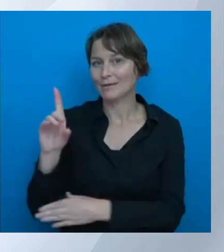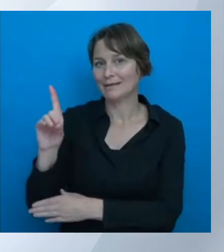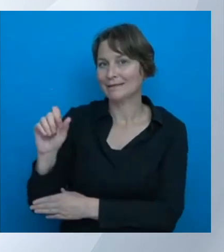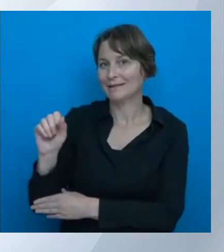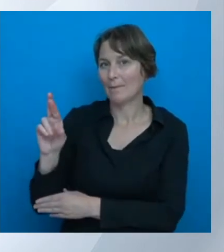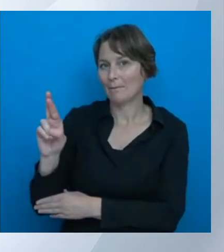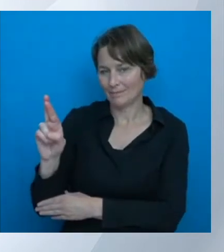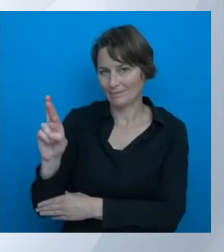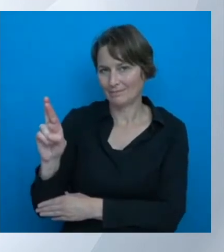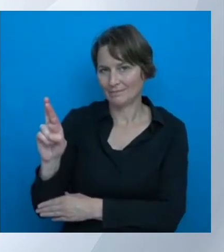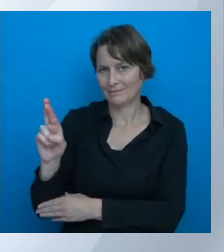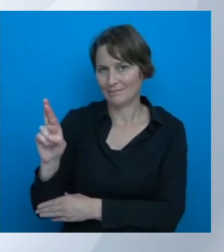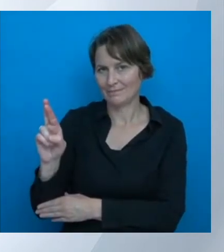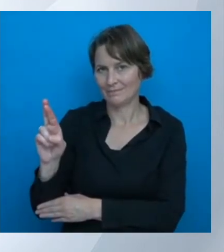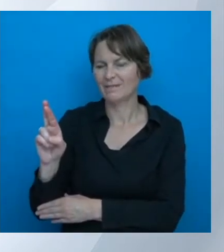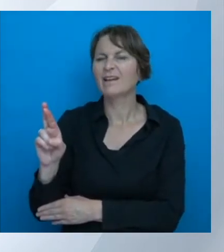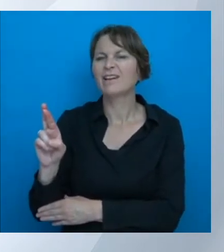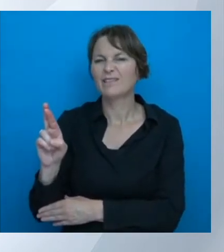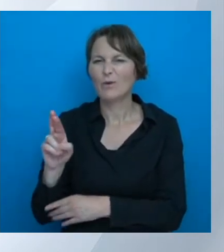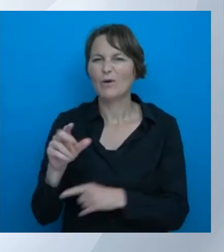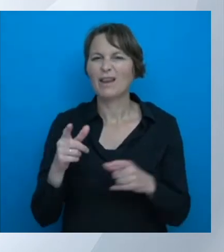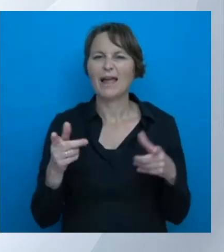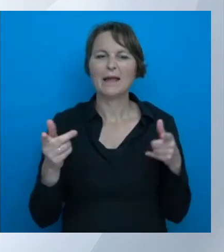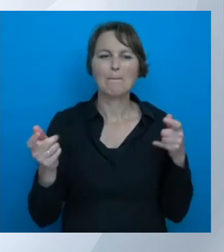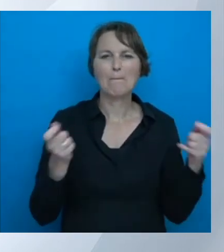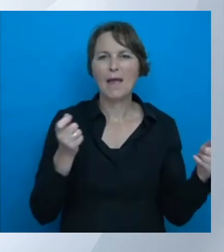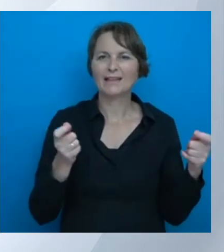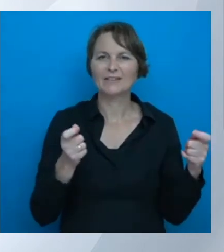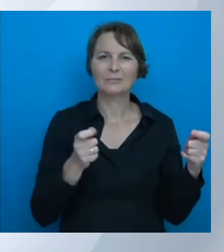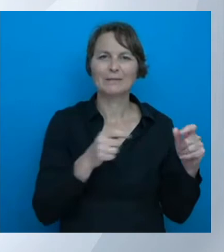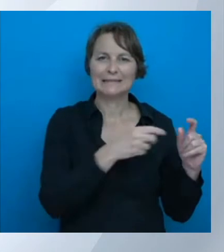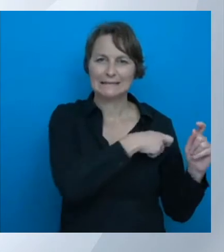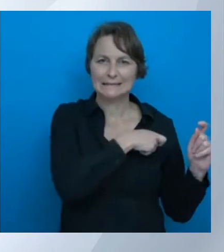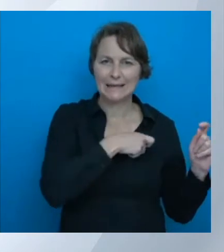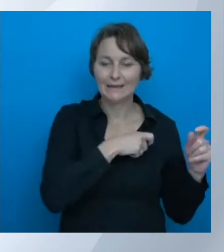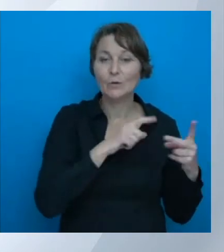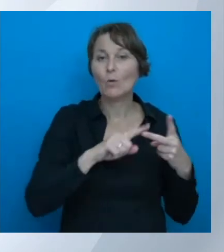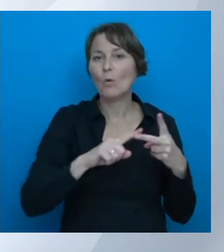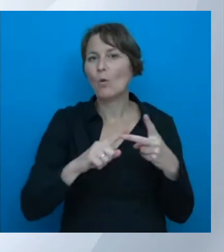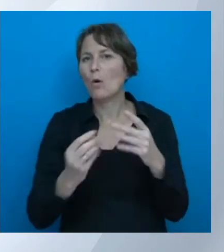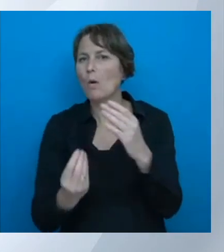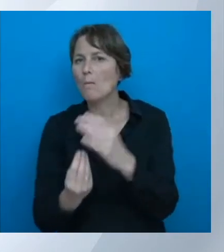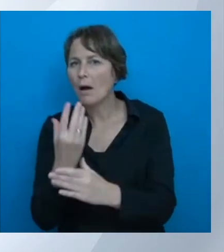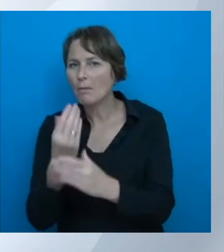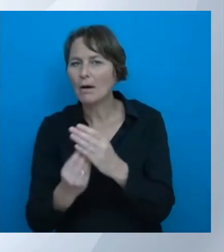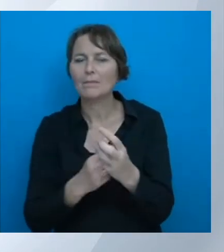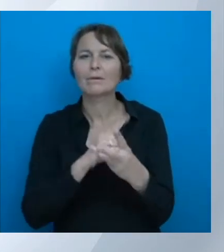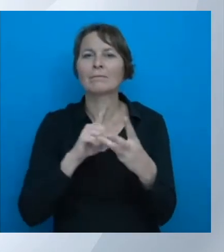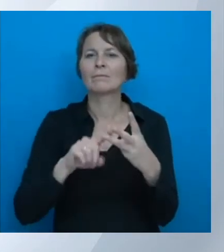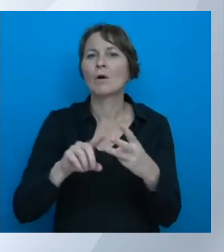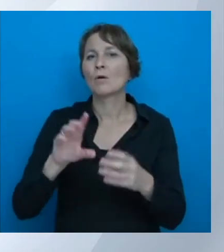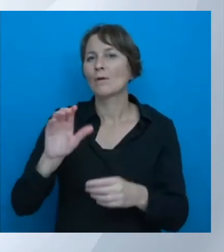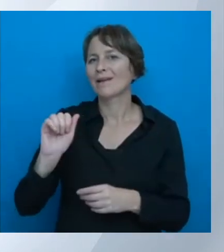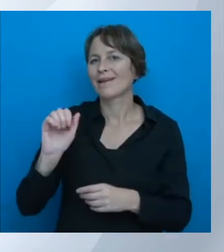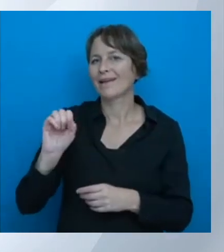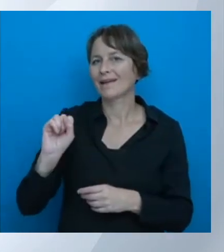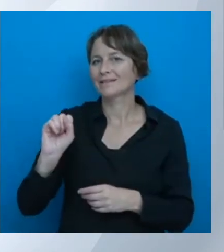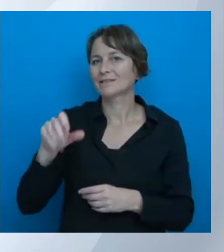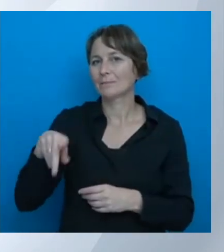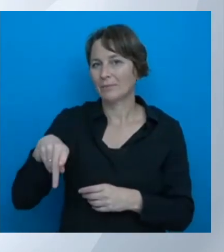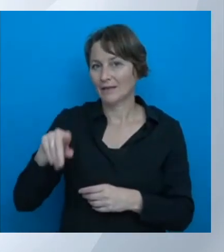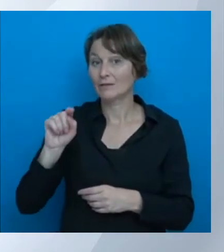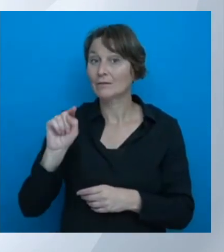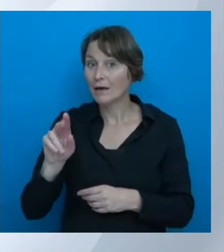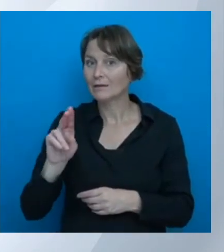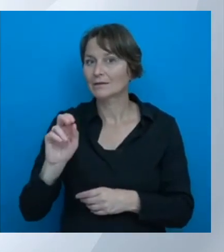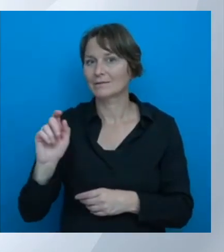for using state management and PubSub with ASP.NET Core routing. So I'm showing you a routing